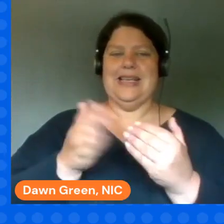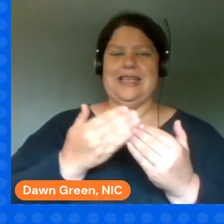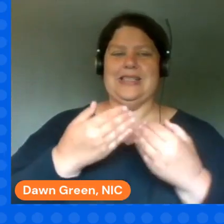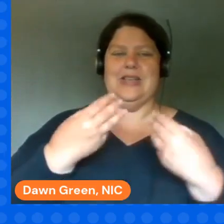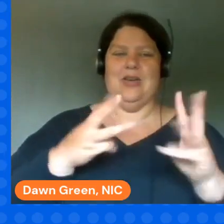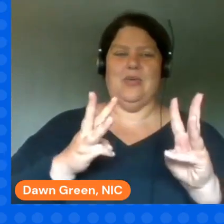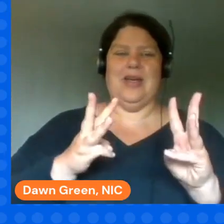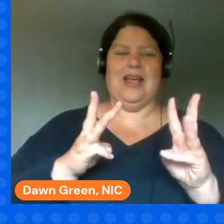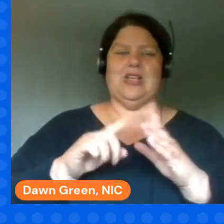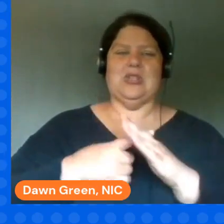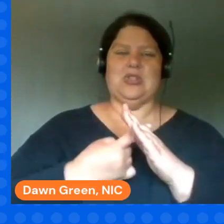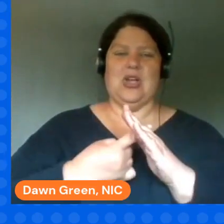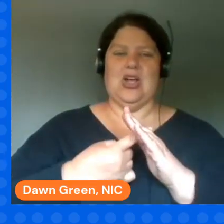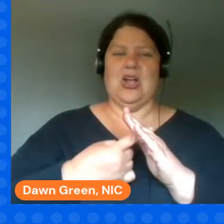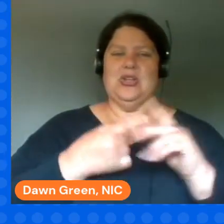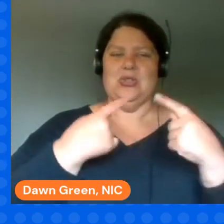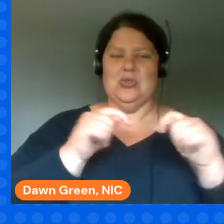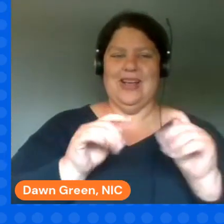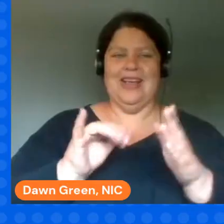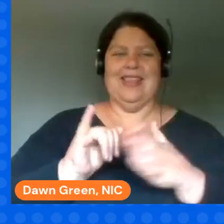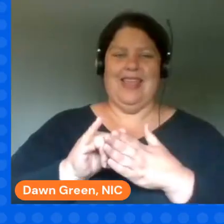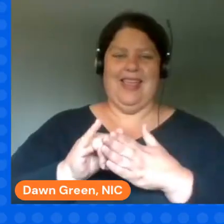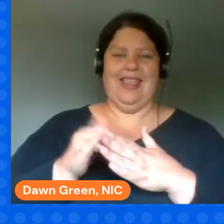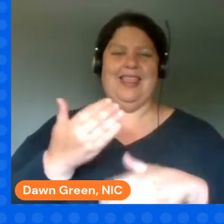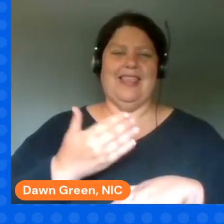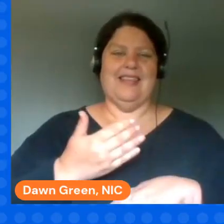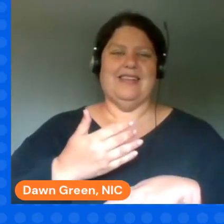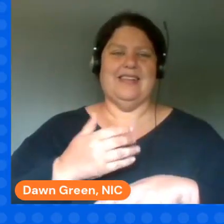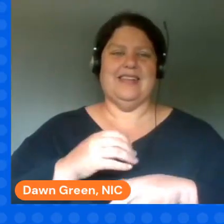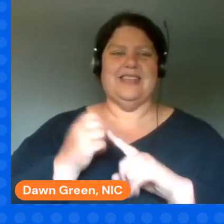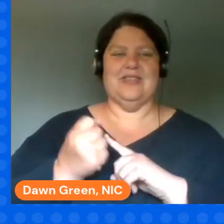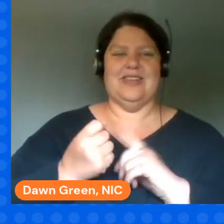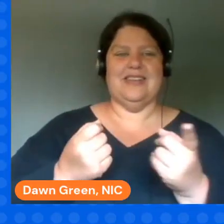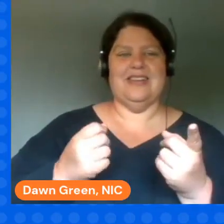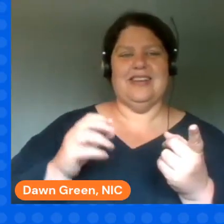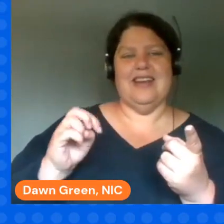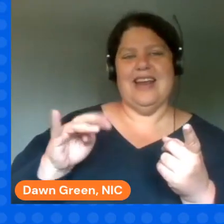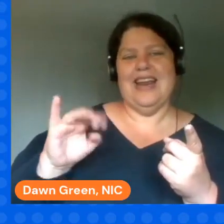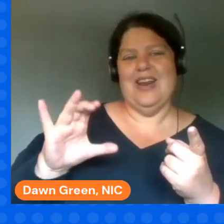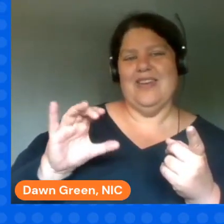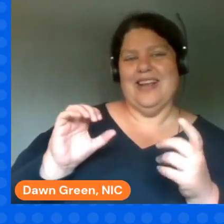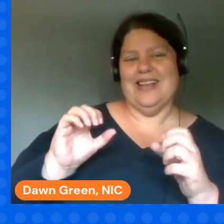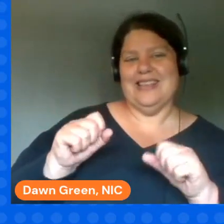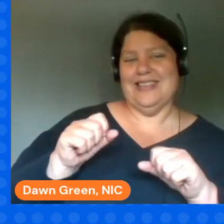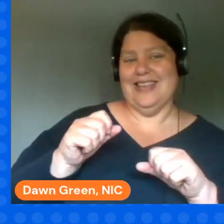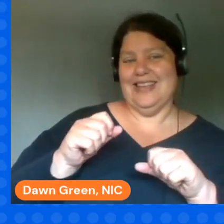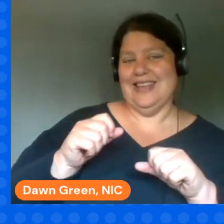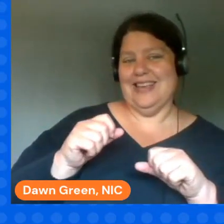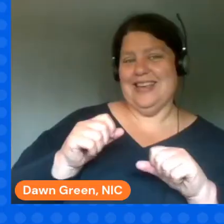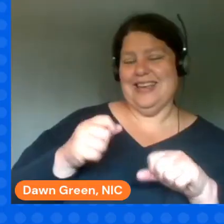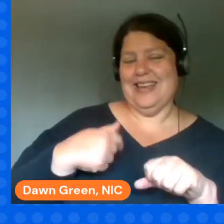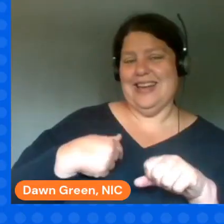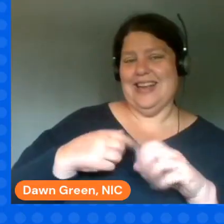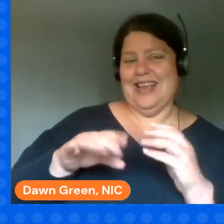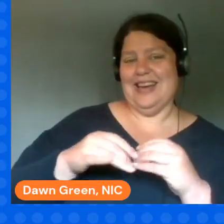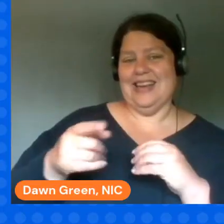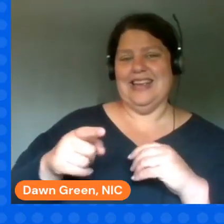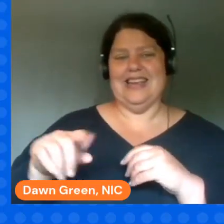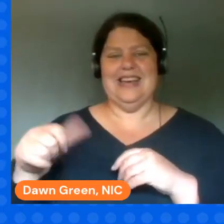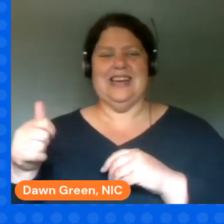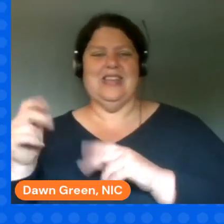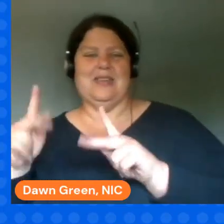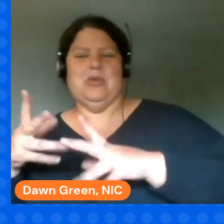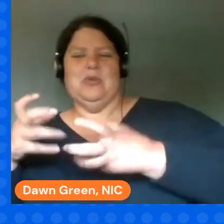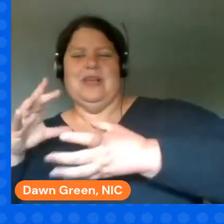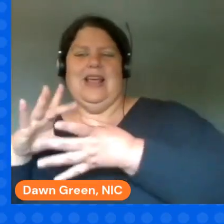that phenomenon. Yeah. Can I pitch a video that I made? Sorry. I just want to add a comment from the chat too,